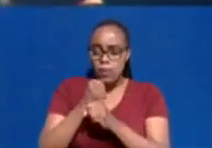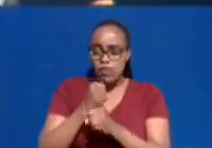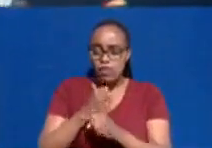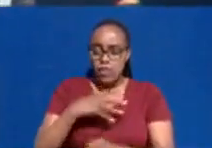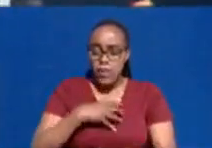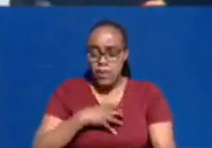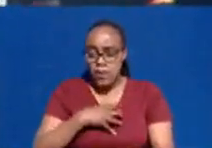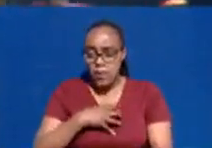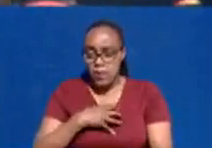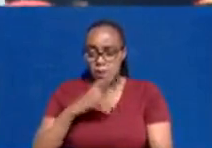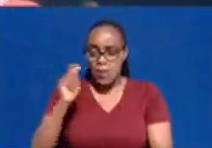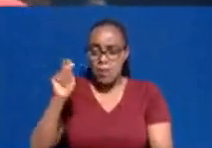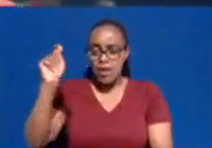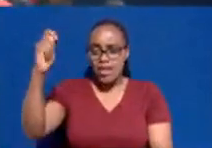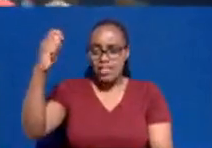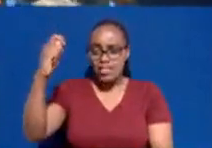general.